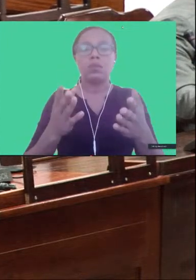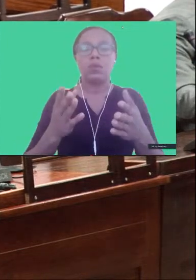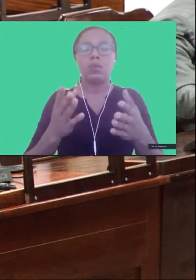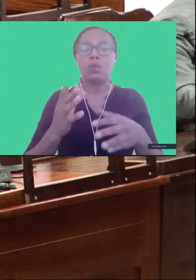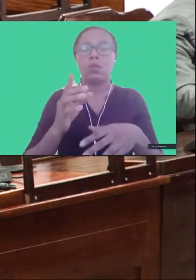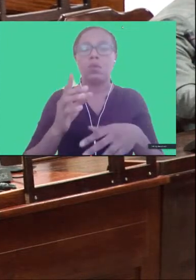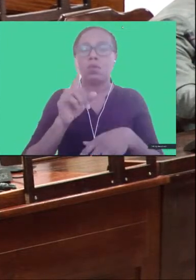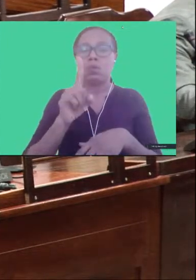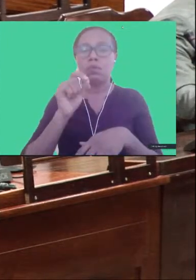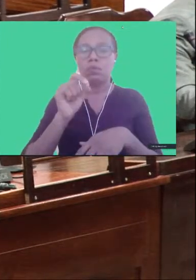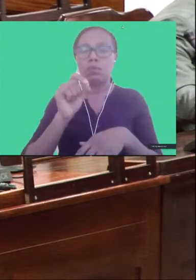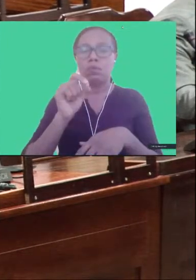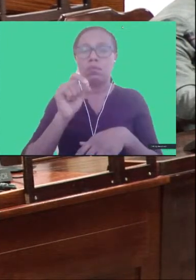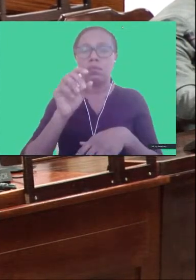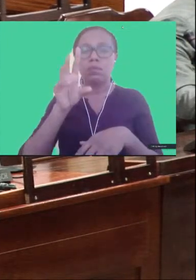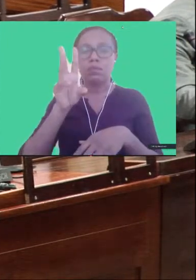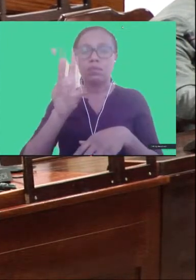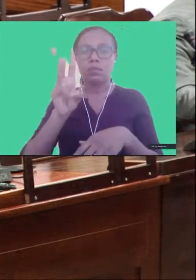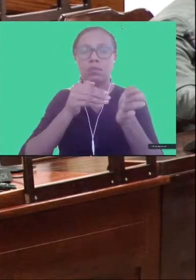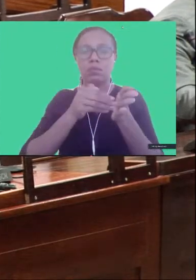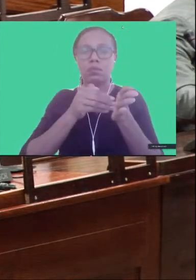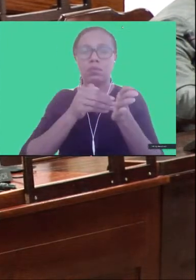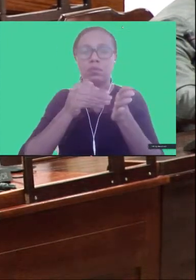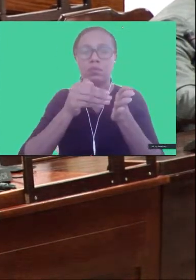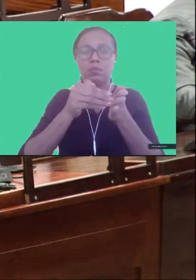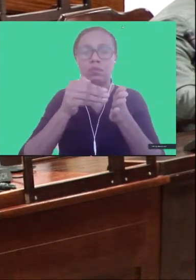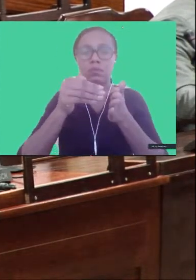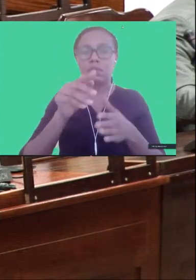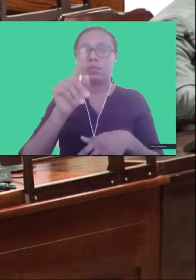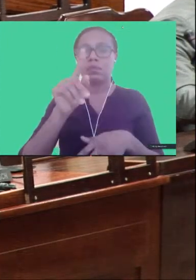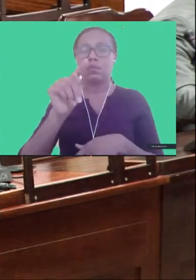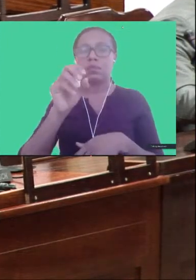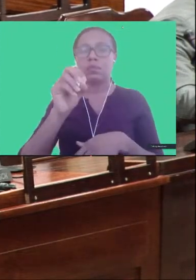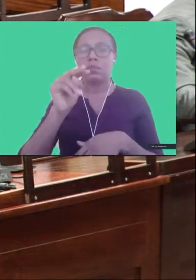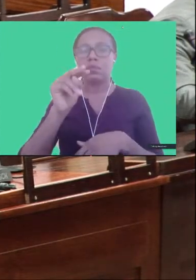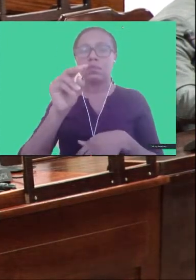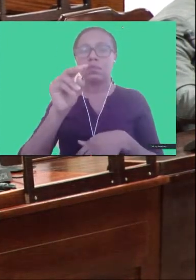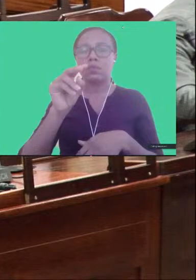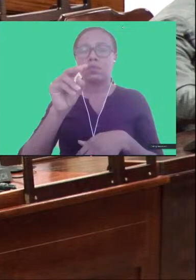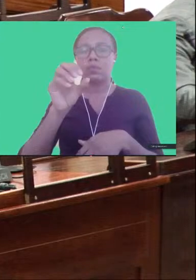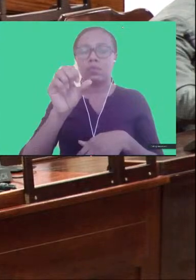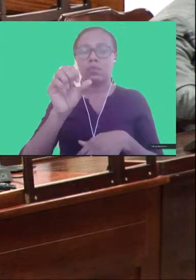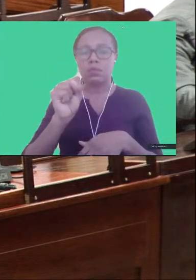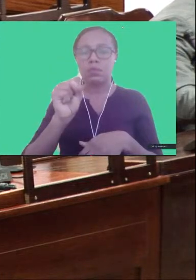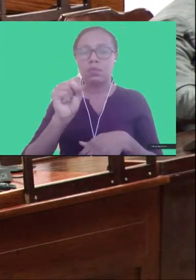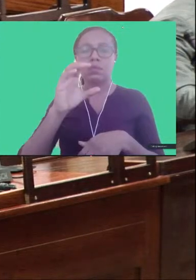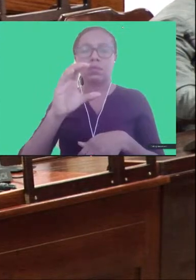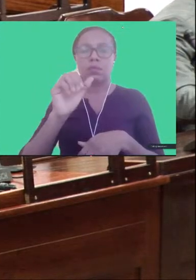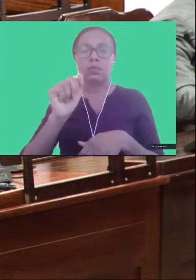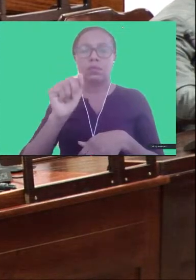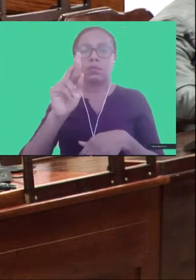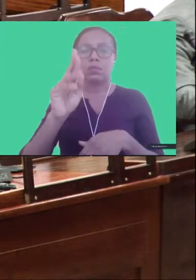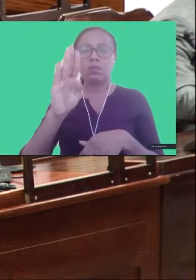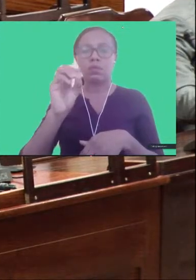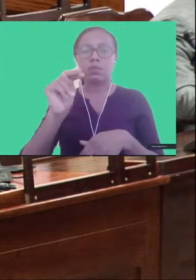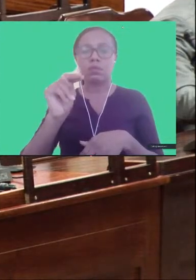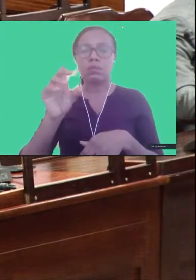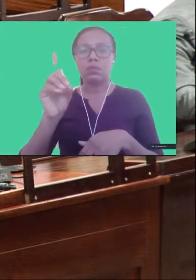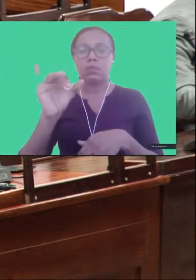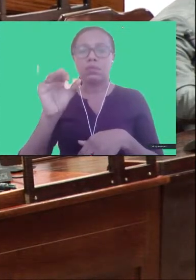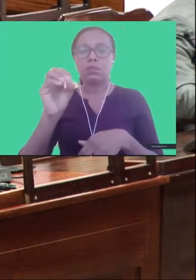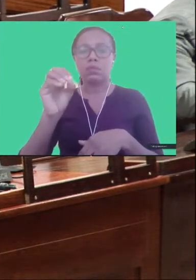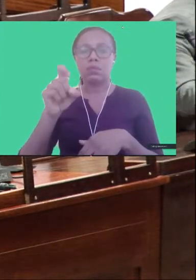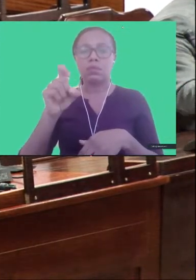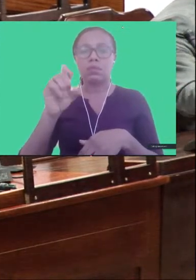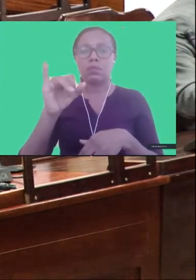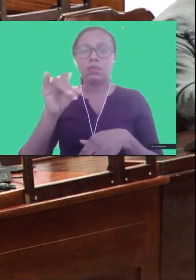tons of carbon dioxide, which is a greenhouse gas and a very serious